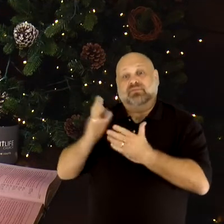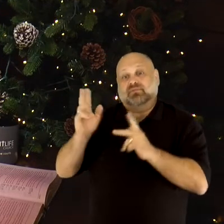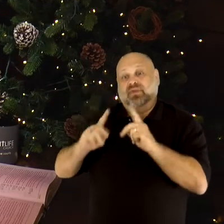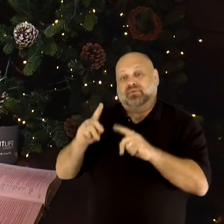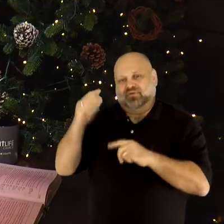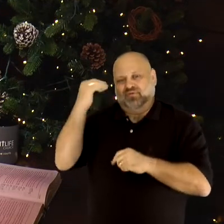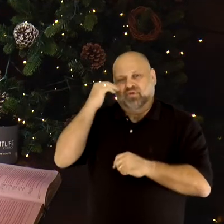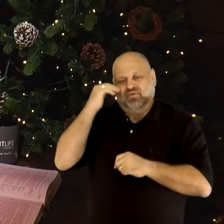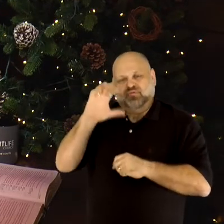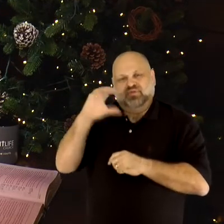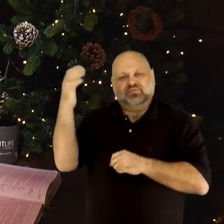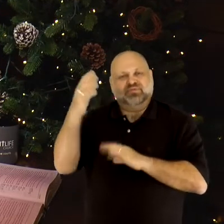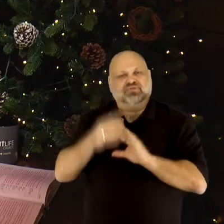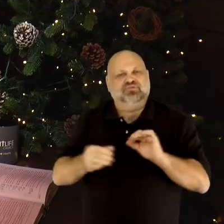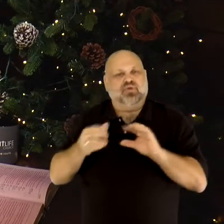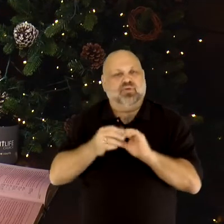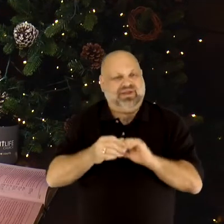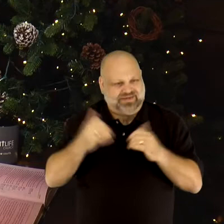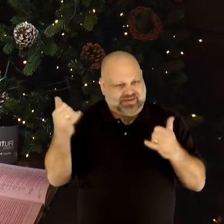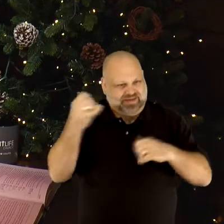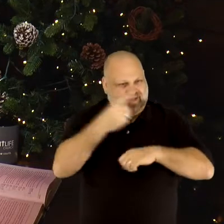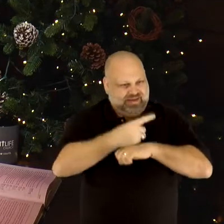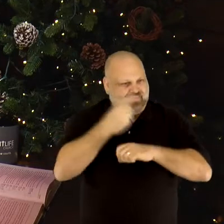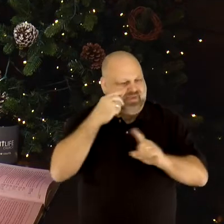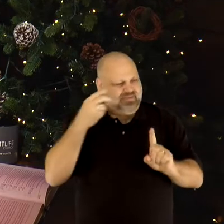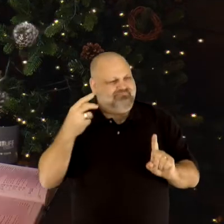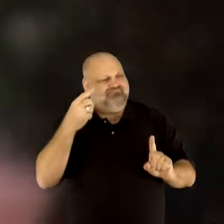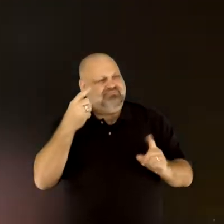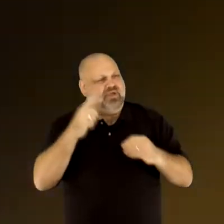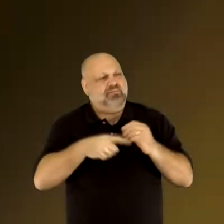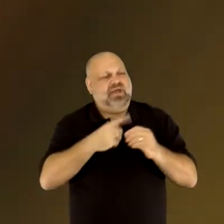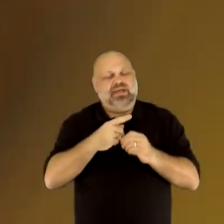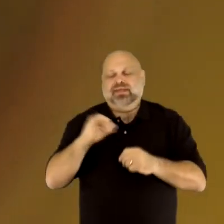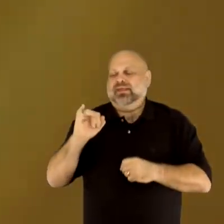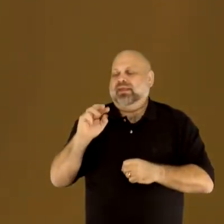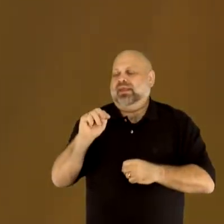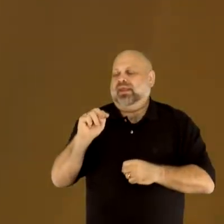Today, we consider the perspective of the innkeeper's son.